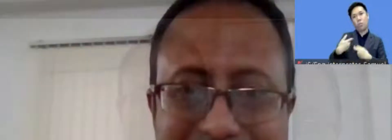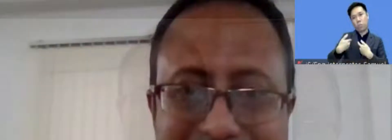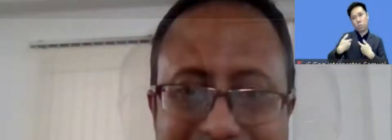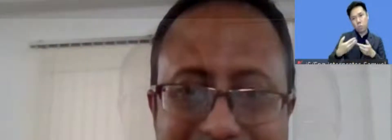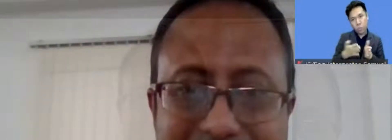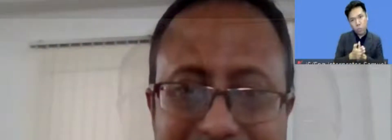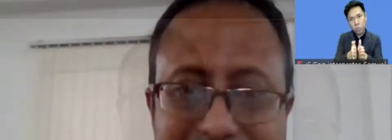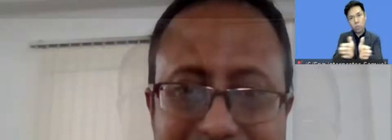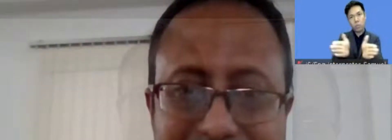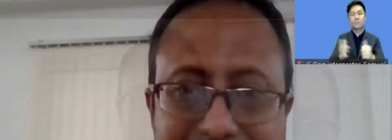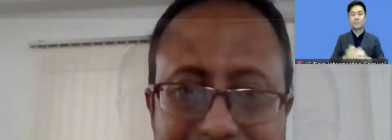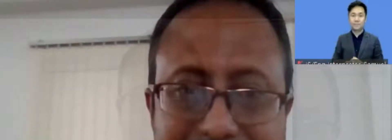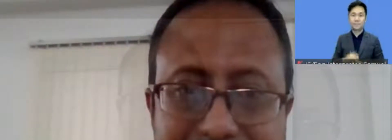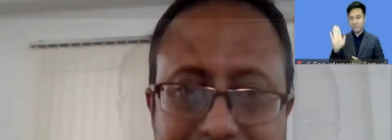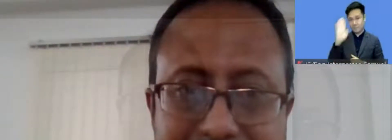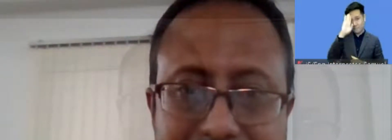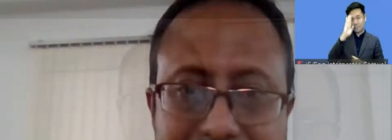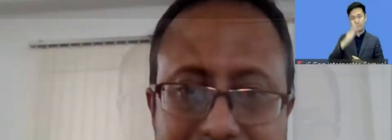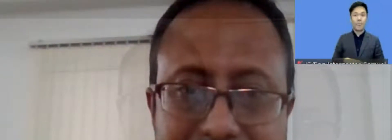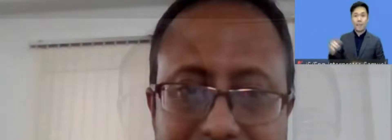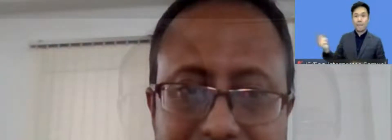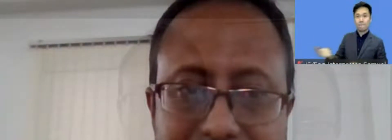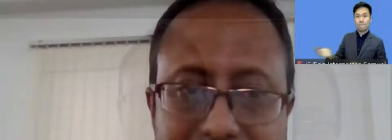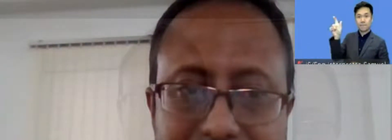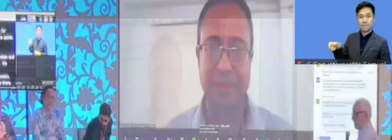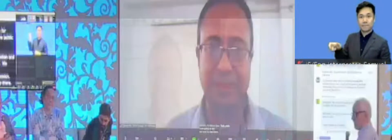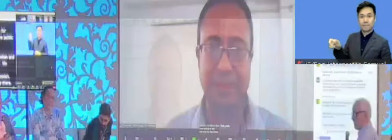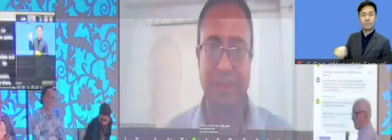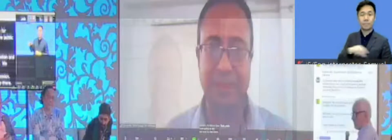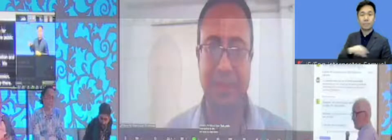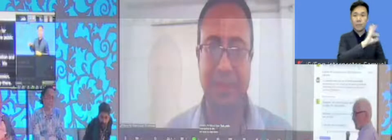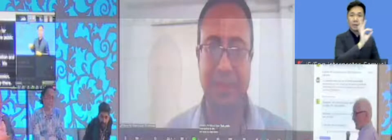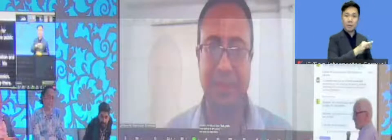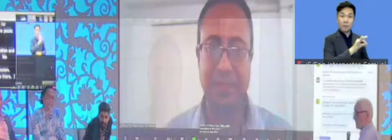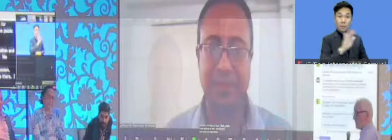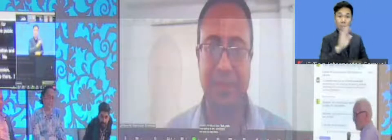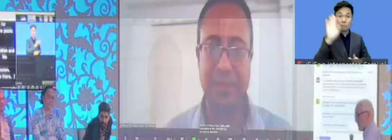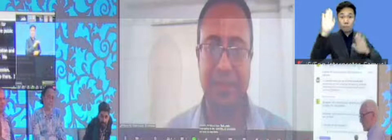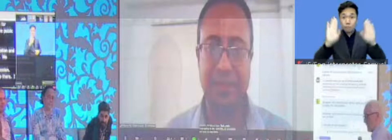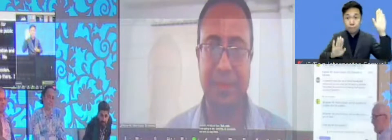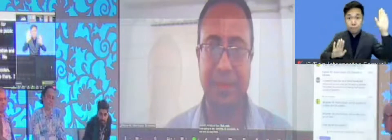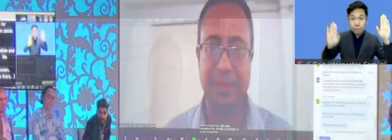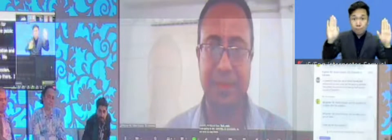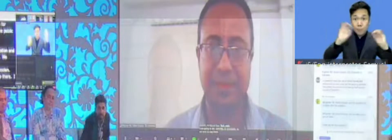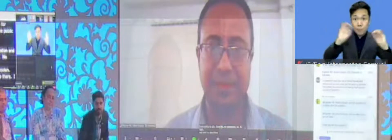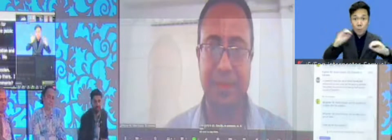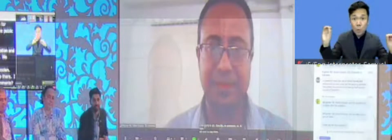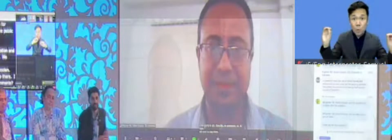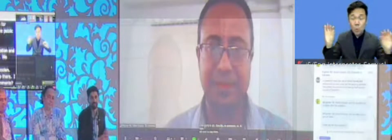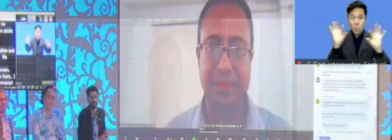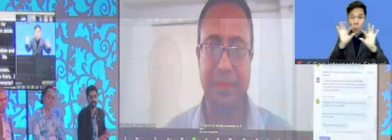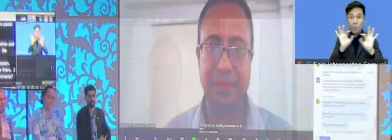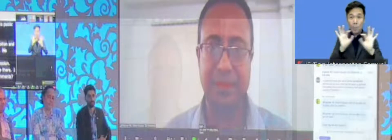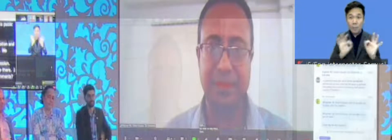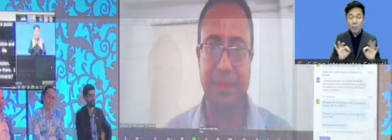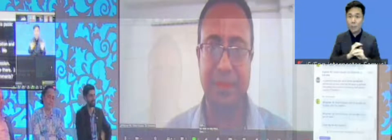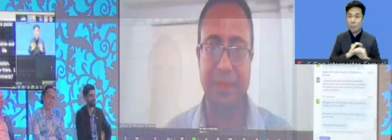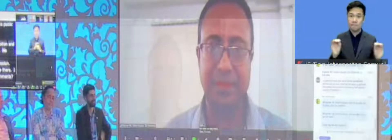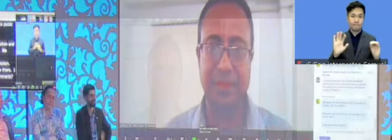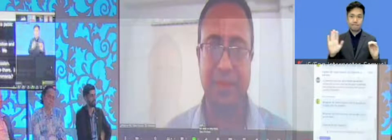stop there. I was going to ask Jean, no comments? No? All right. Yeah, it's